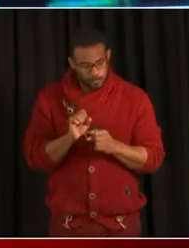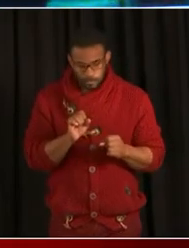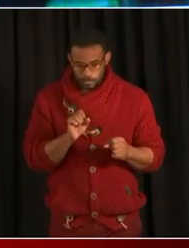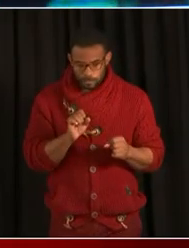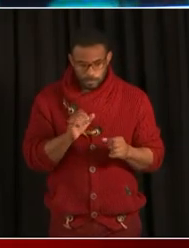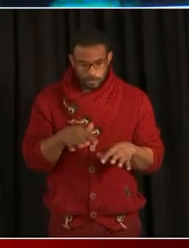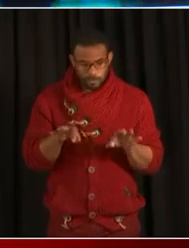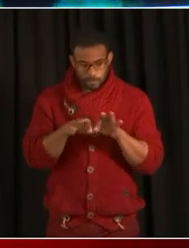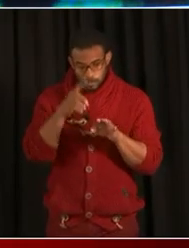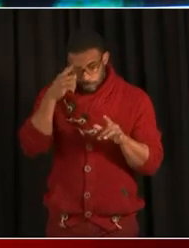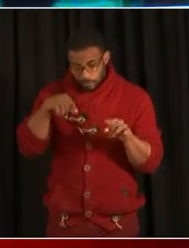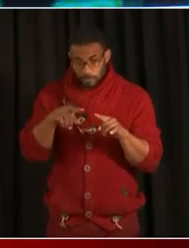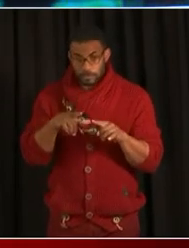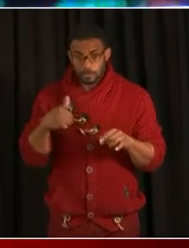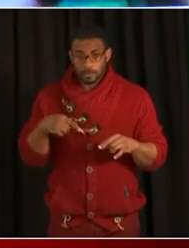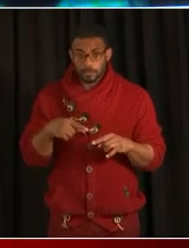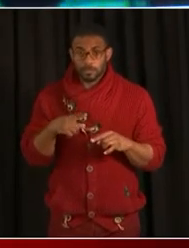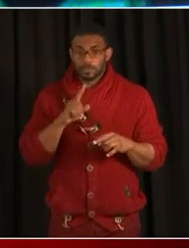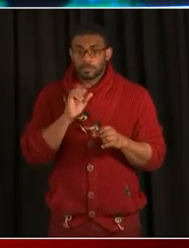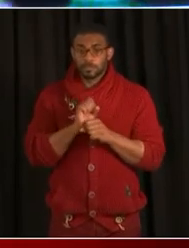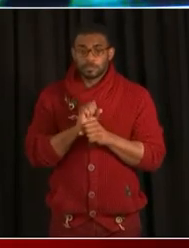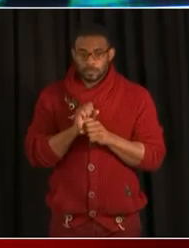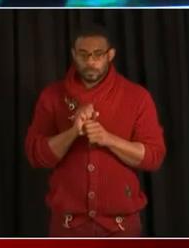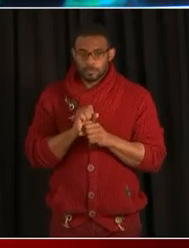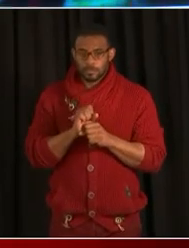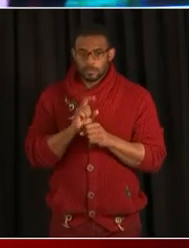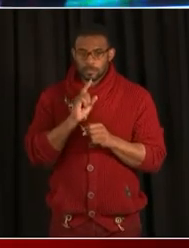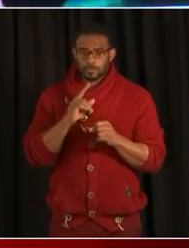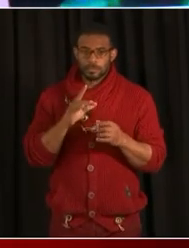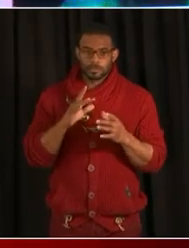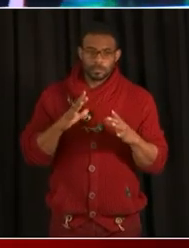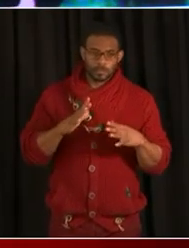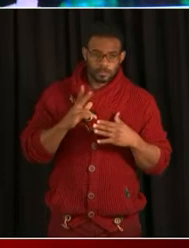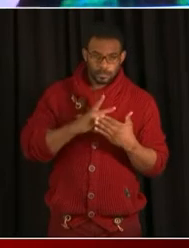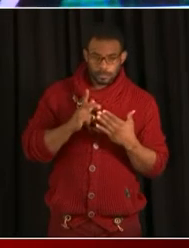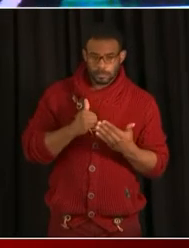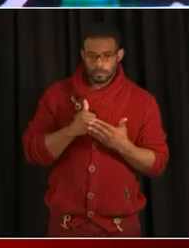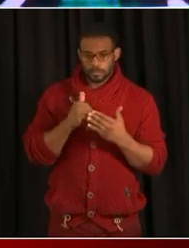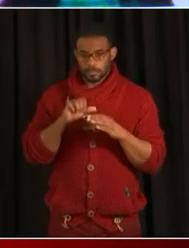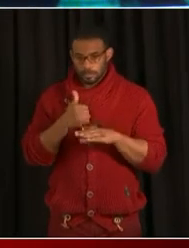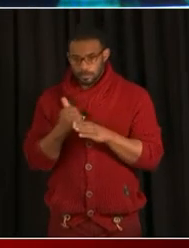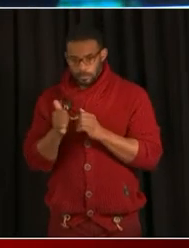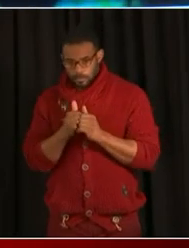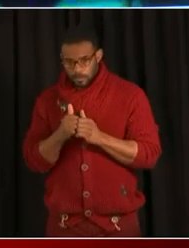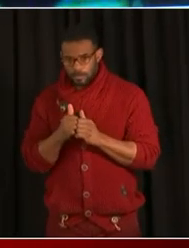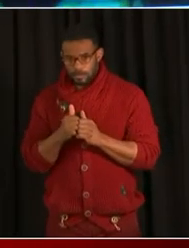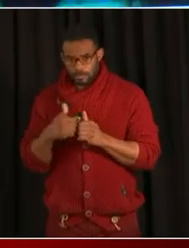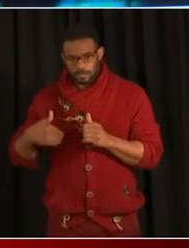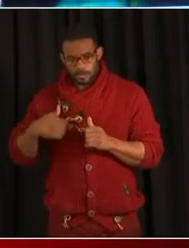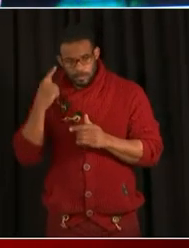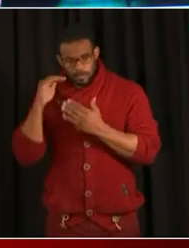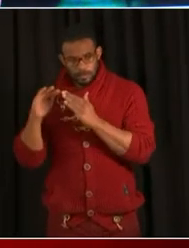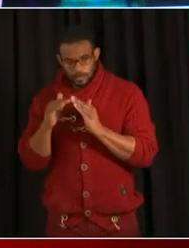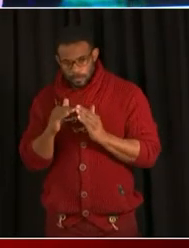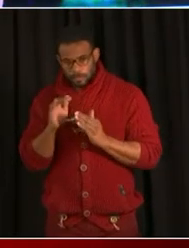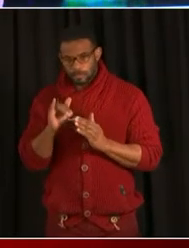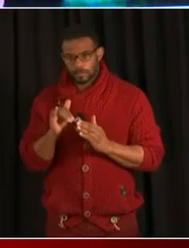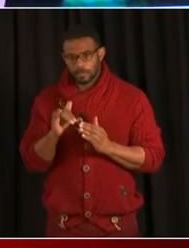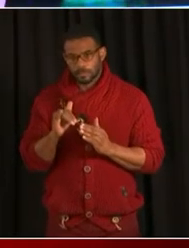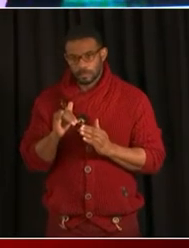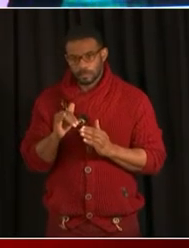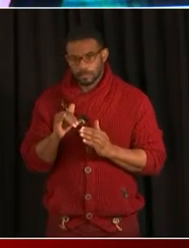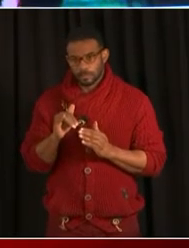really vital for them. And we are releasing holiday programs that they've helped put together. The sense of community